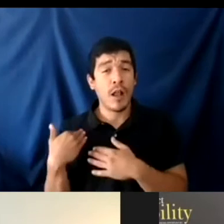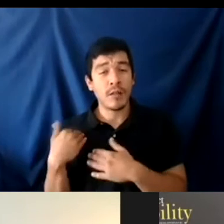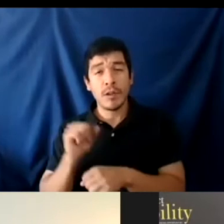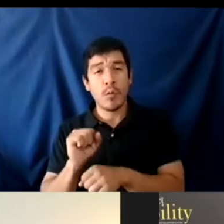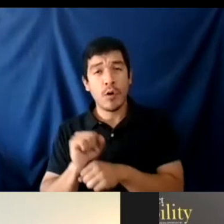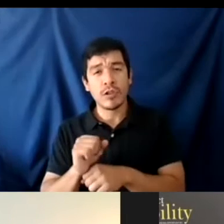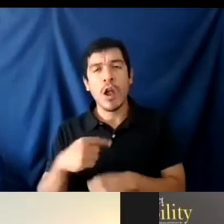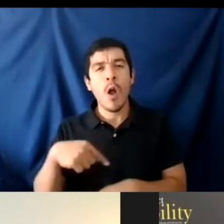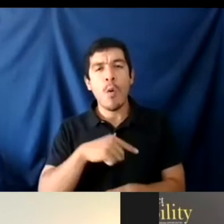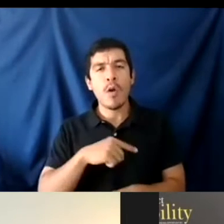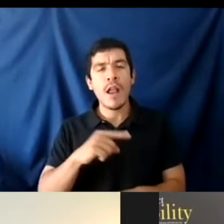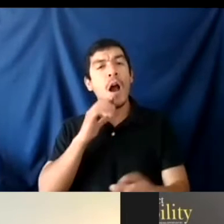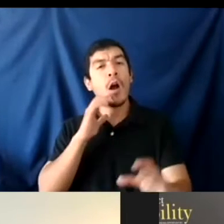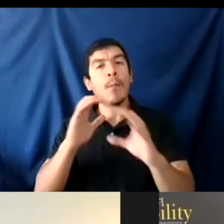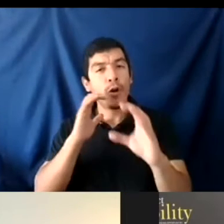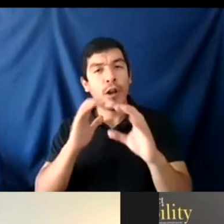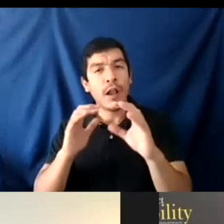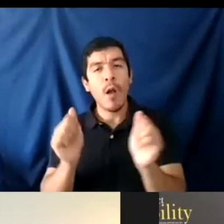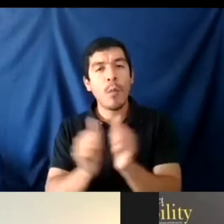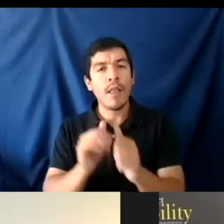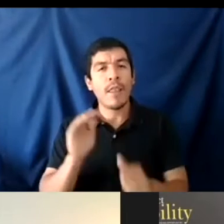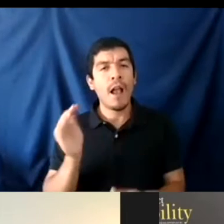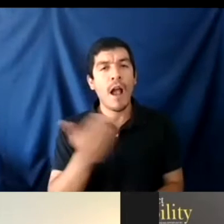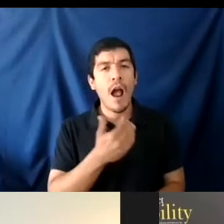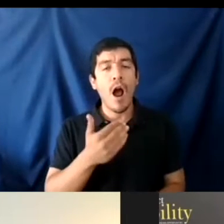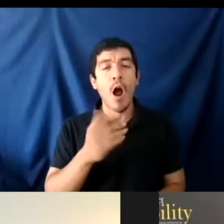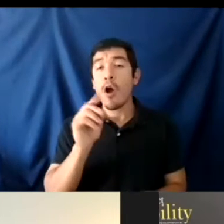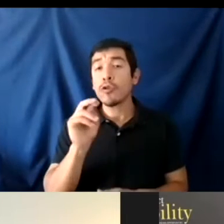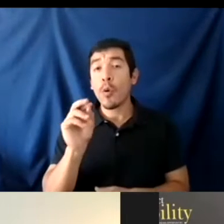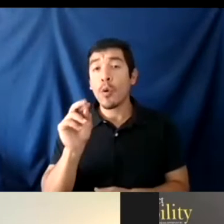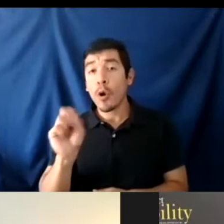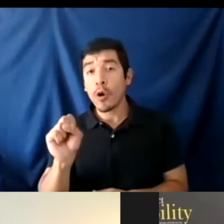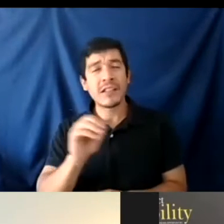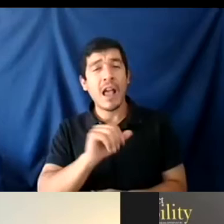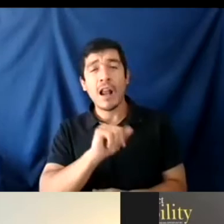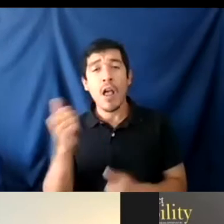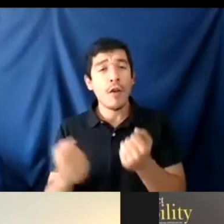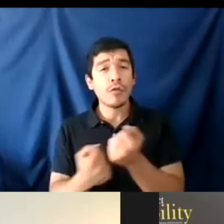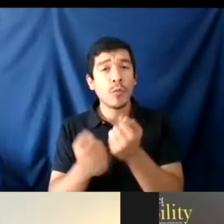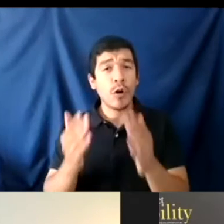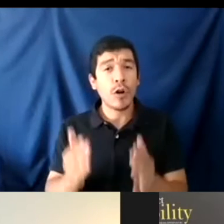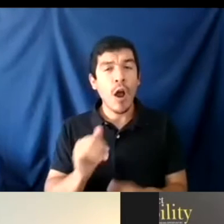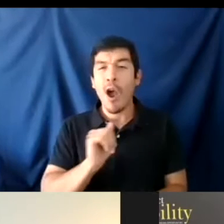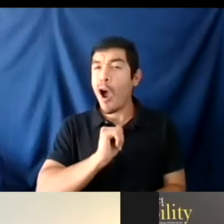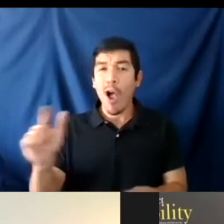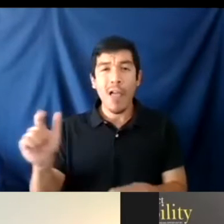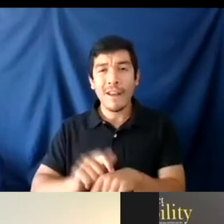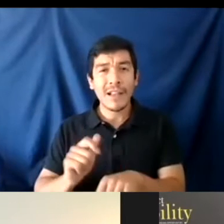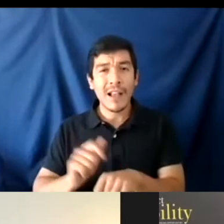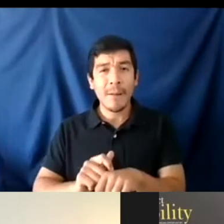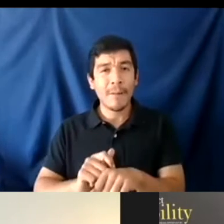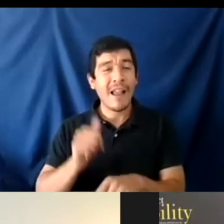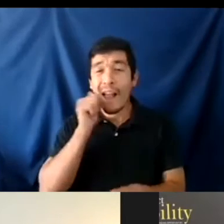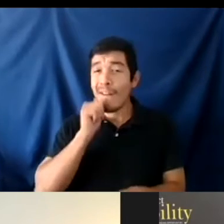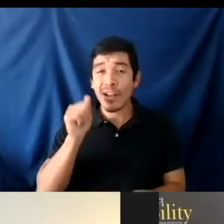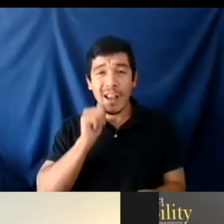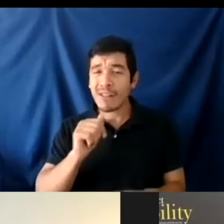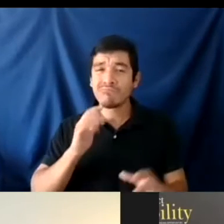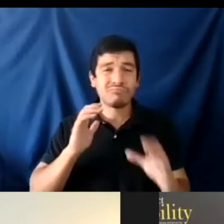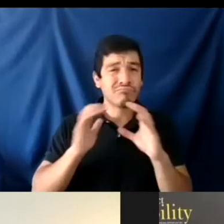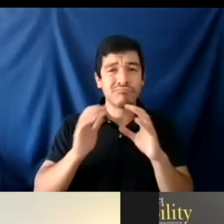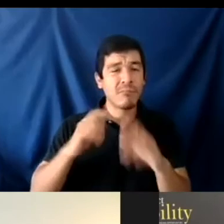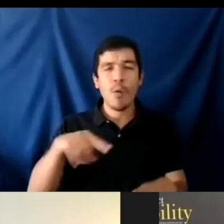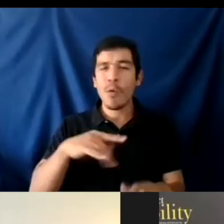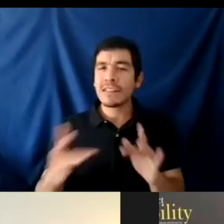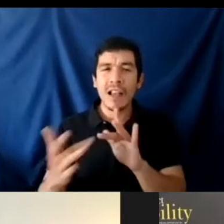we communicate with our donors and other supporters all the time, literally weekly. We stay in